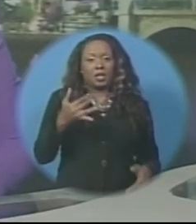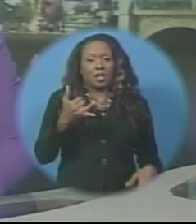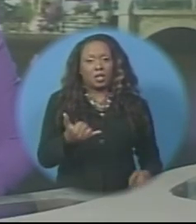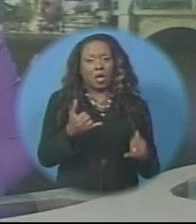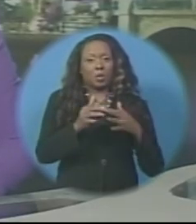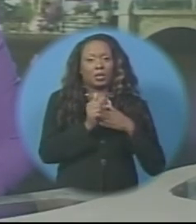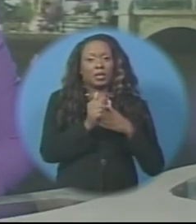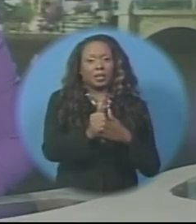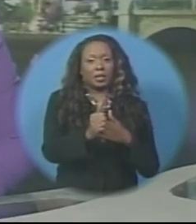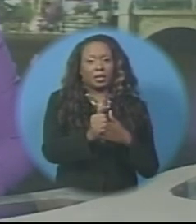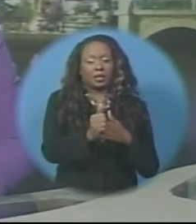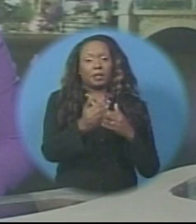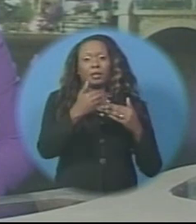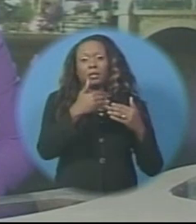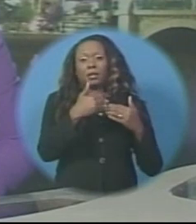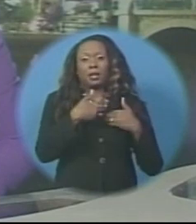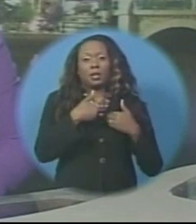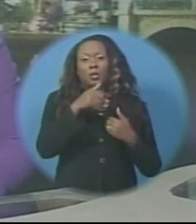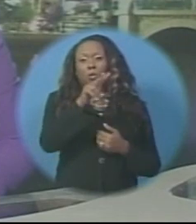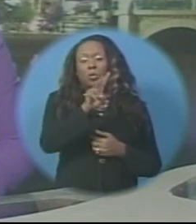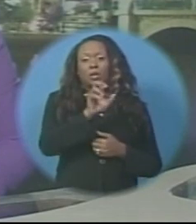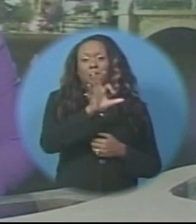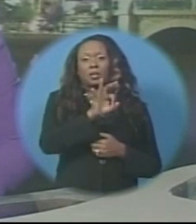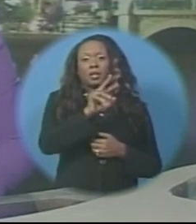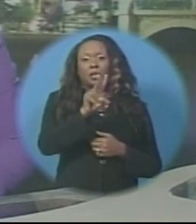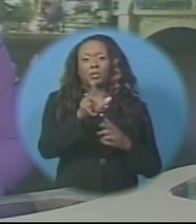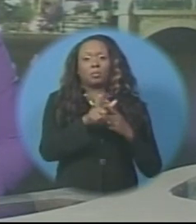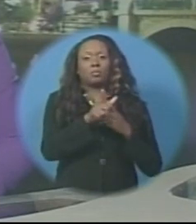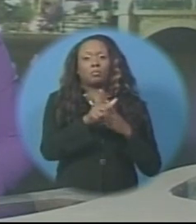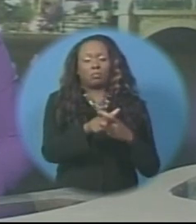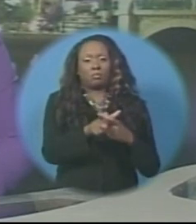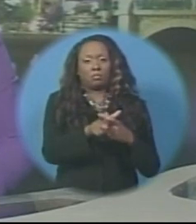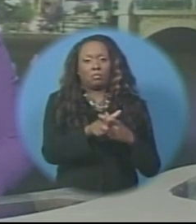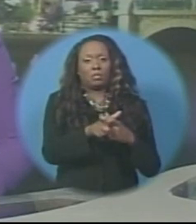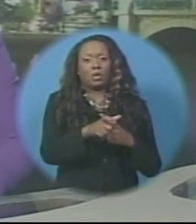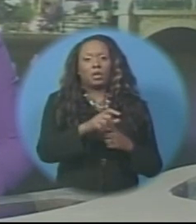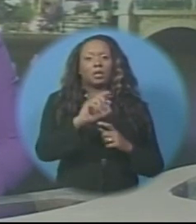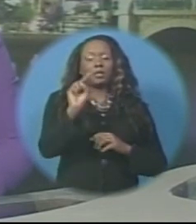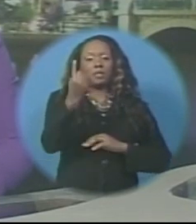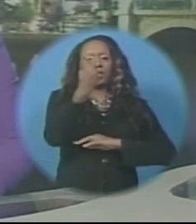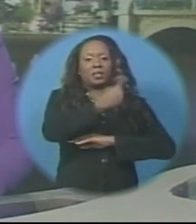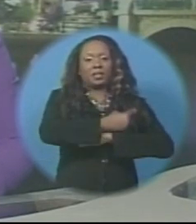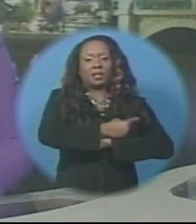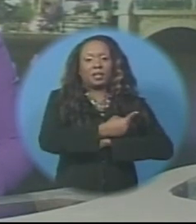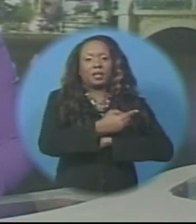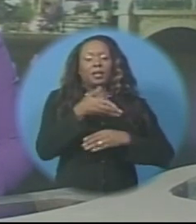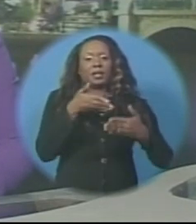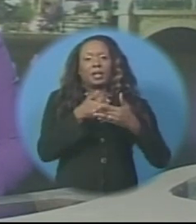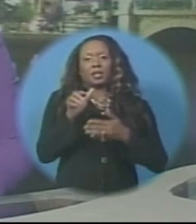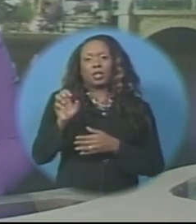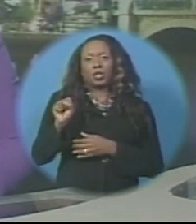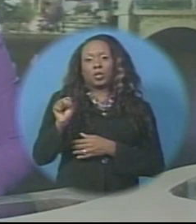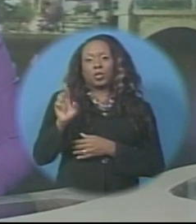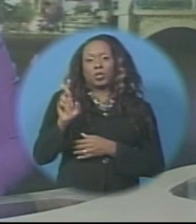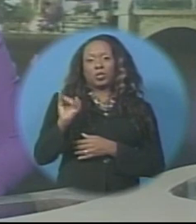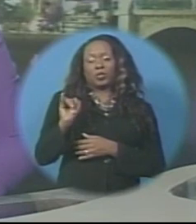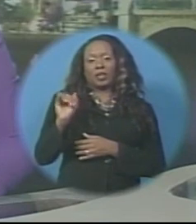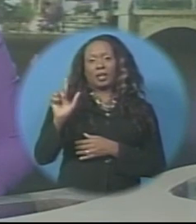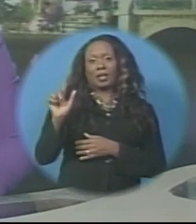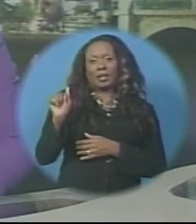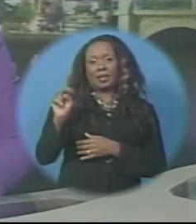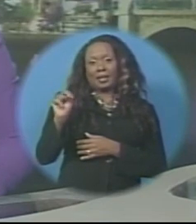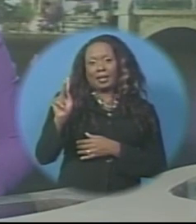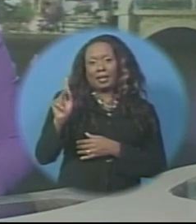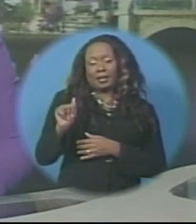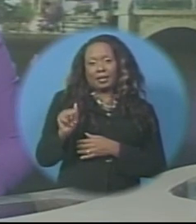position thanks to a massive 292-run third-wicket partnership on day one in the third test against Sri Lanka at Johannesburg.